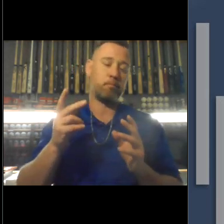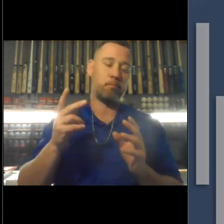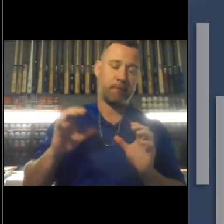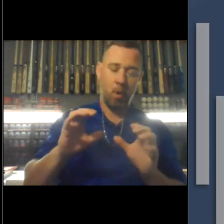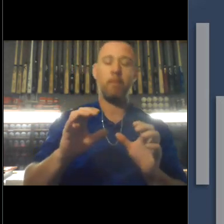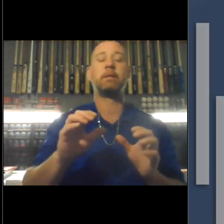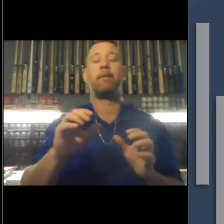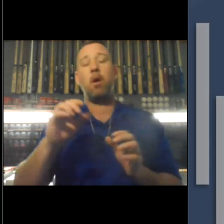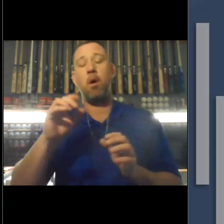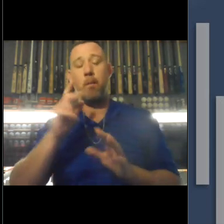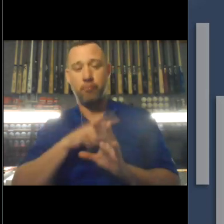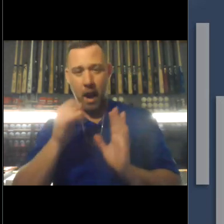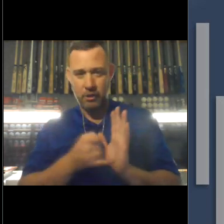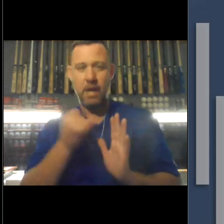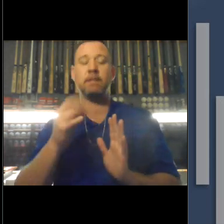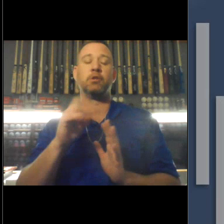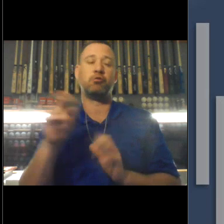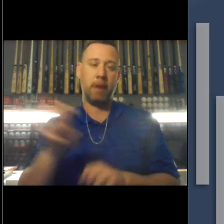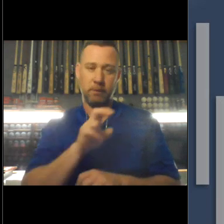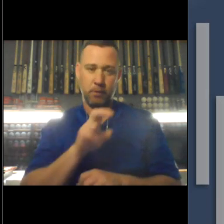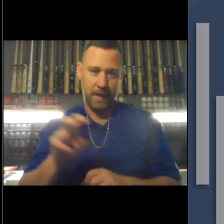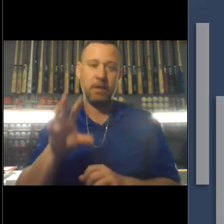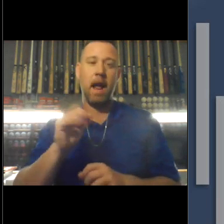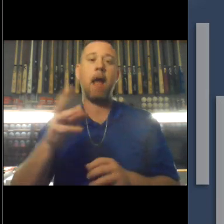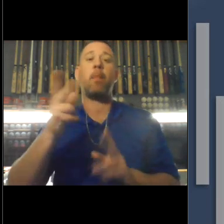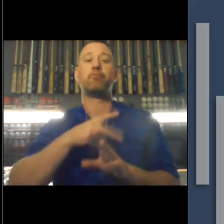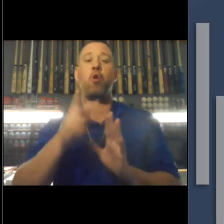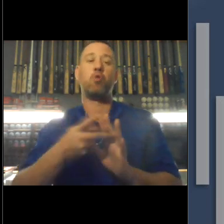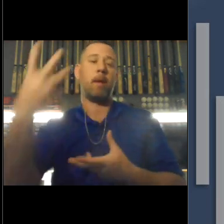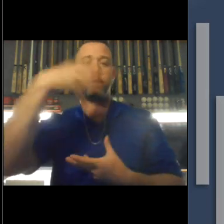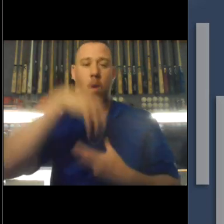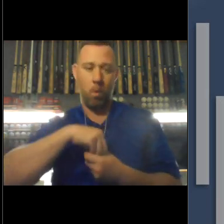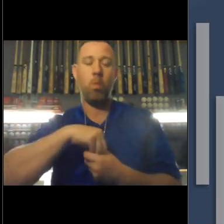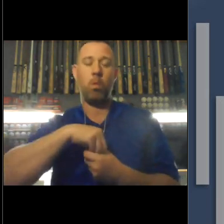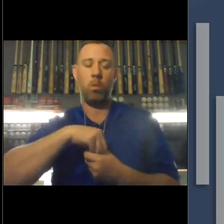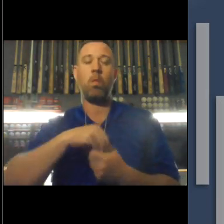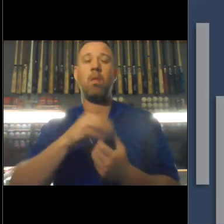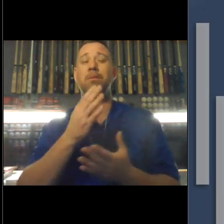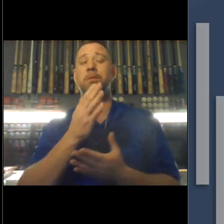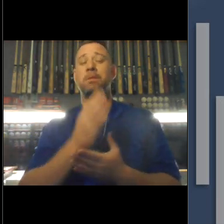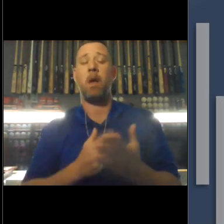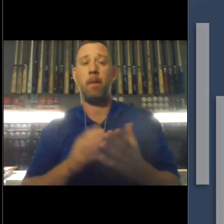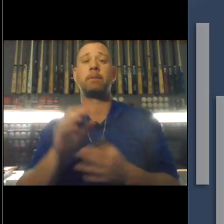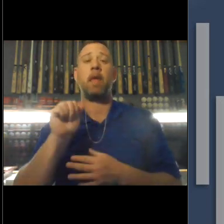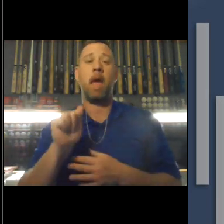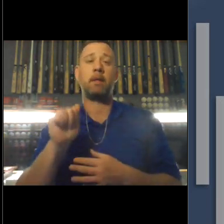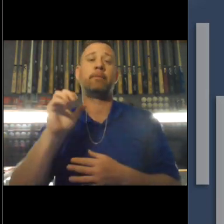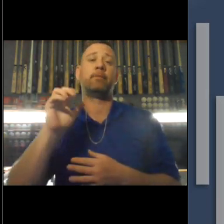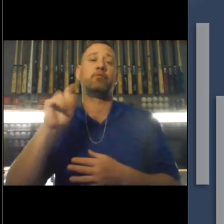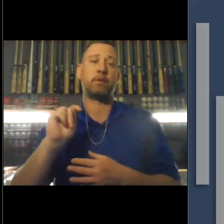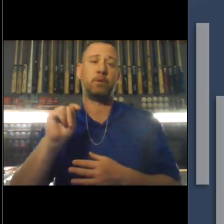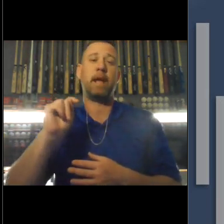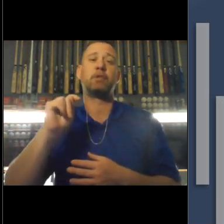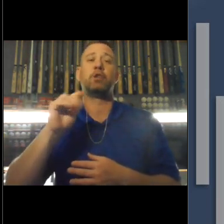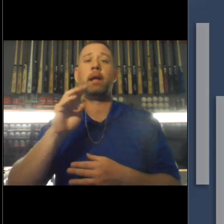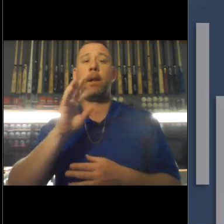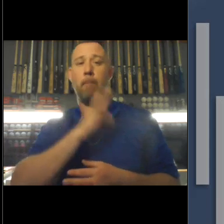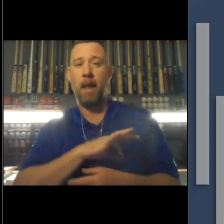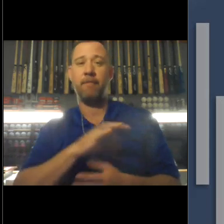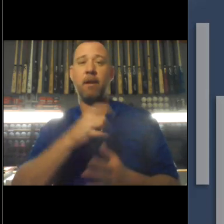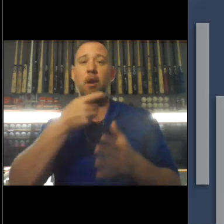projects individually and the program as a whole. Some of these, such as the Active Transportation Benefit Cost Tool,